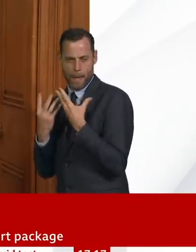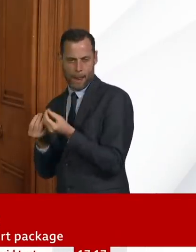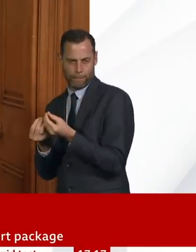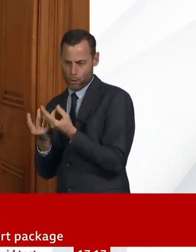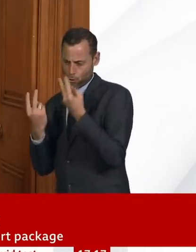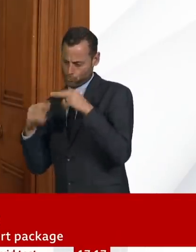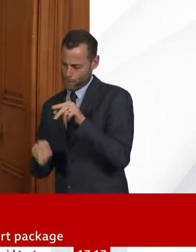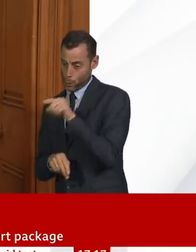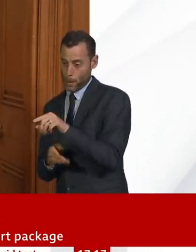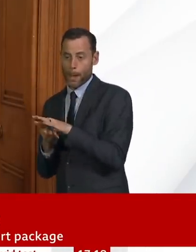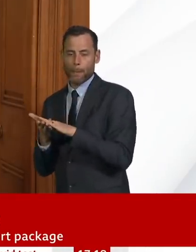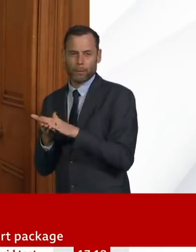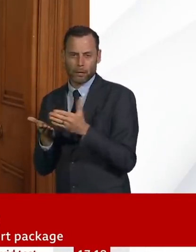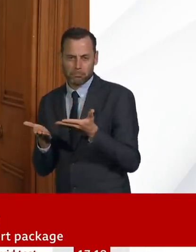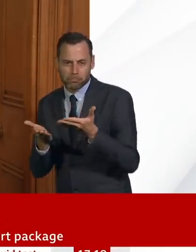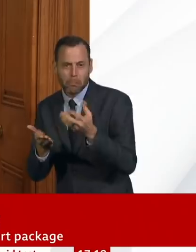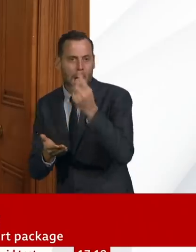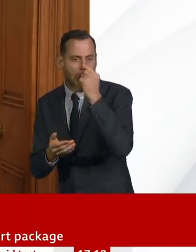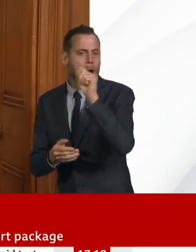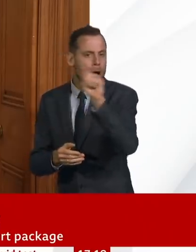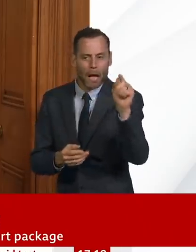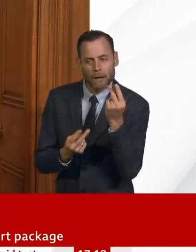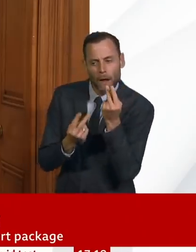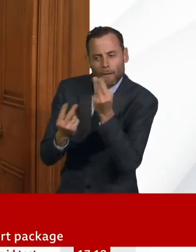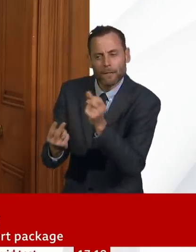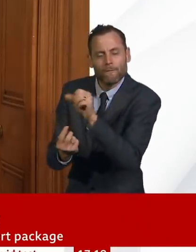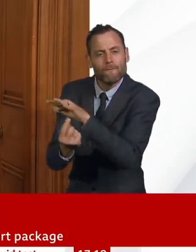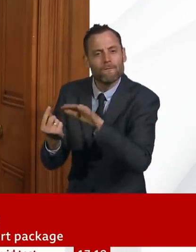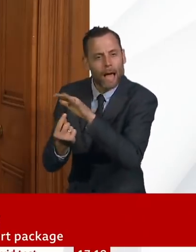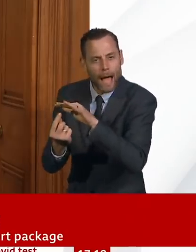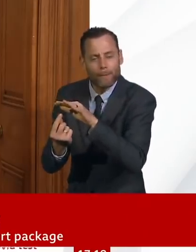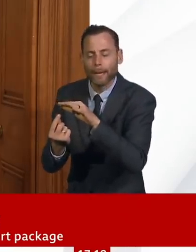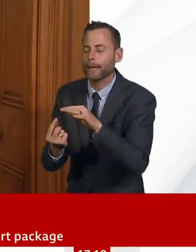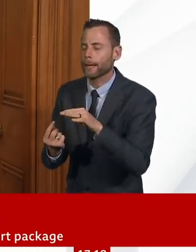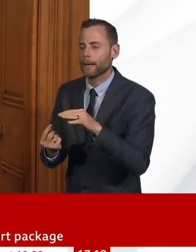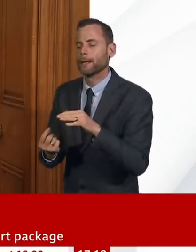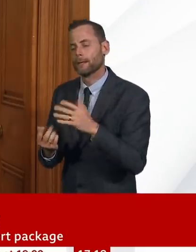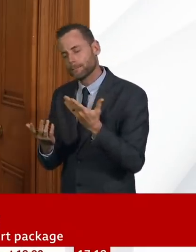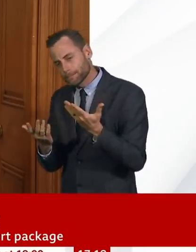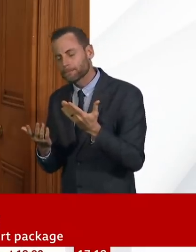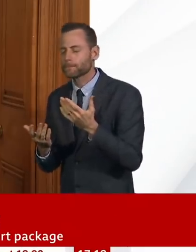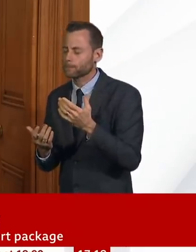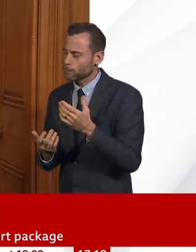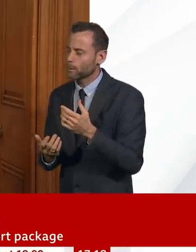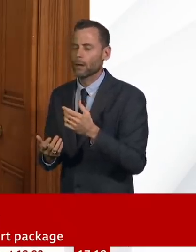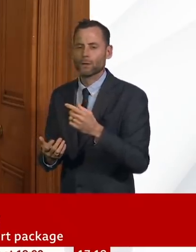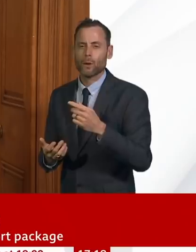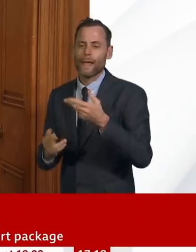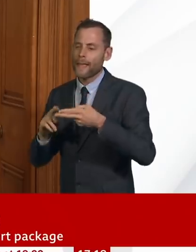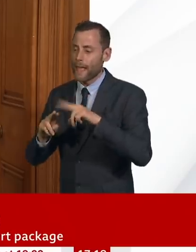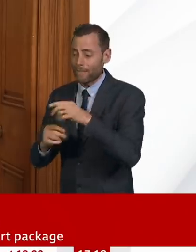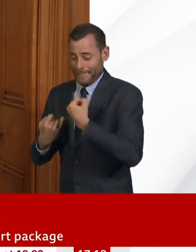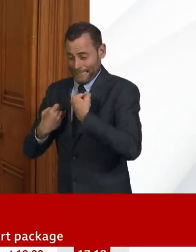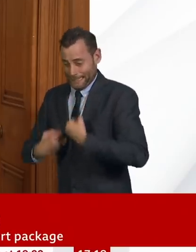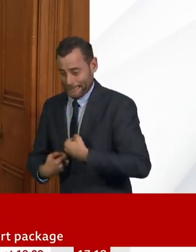might allow people to visit their elderly relatives in extreme circumstances and on compassionate grounds,